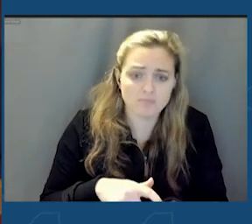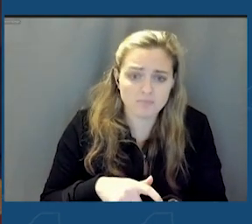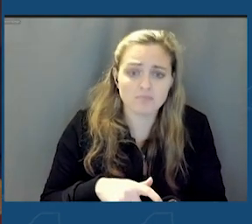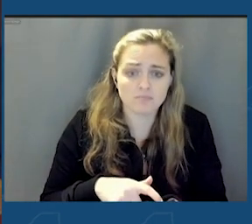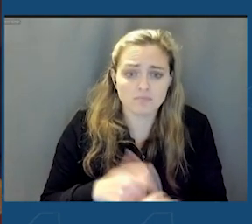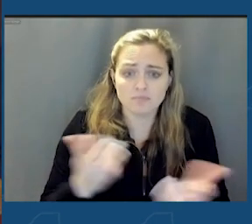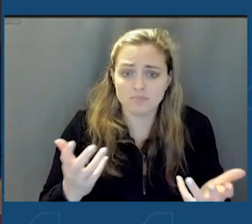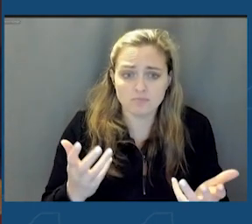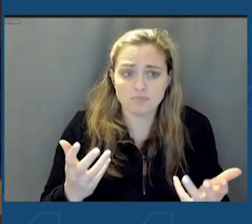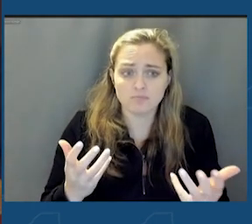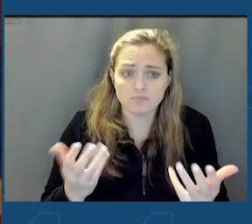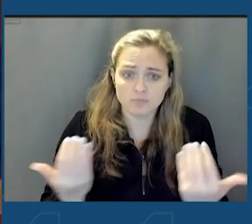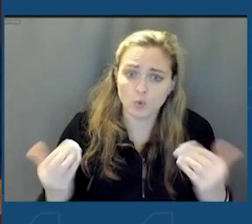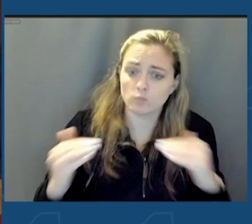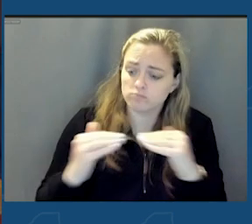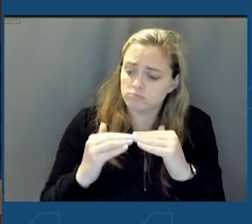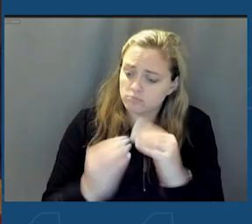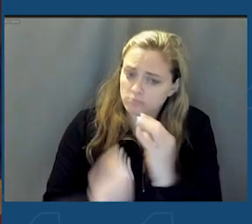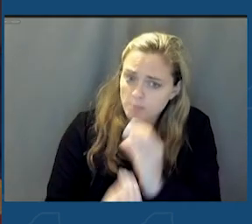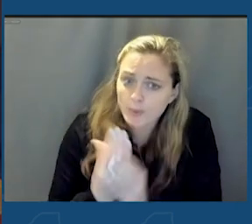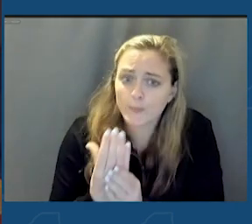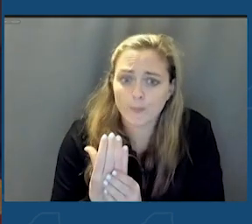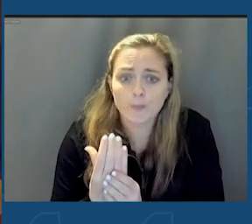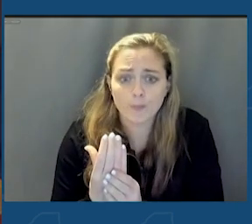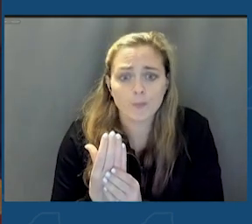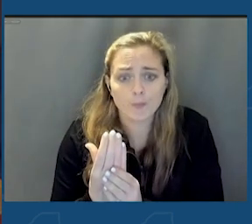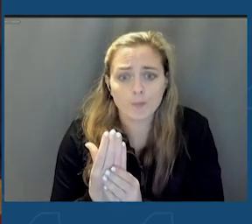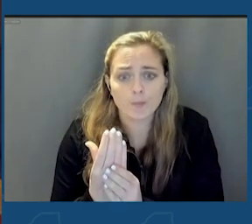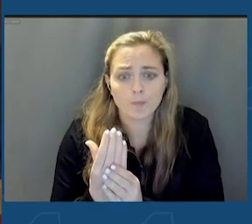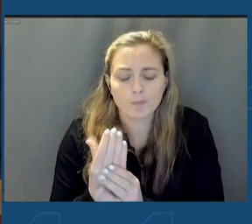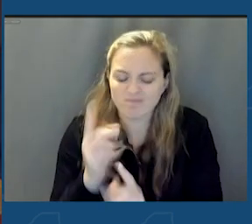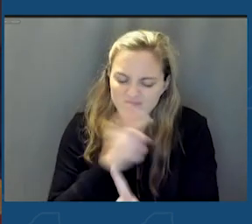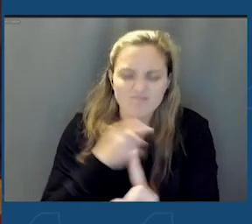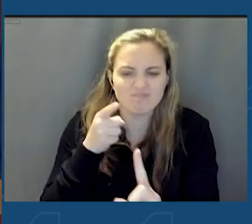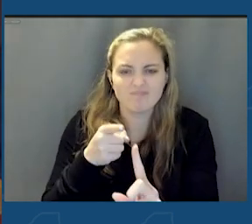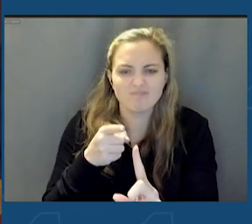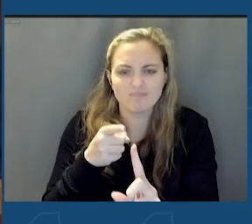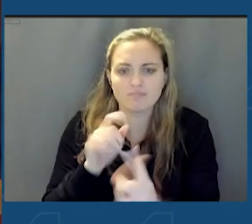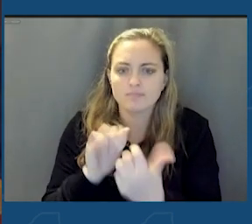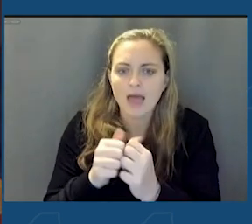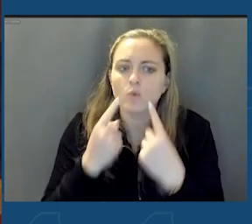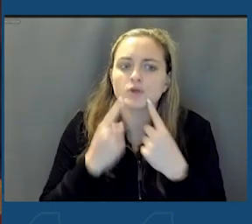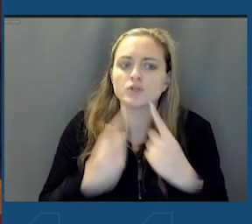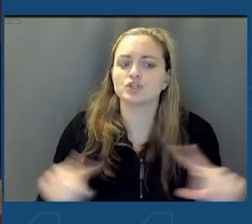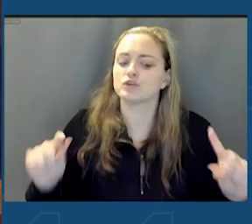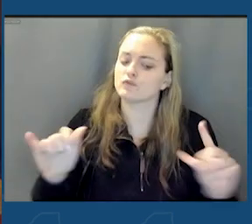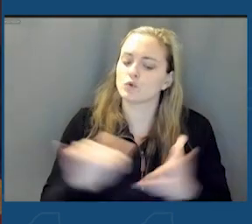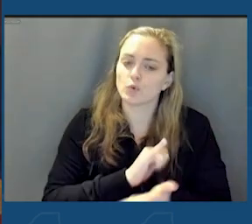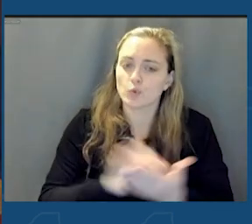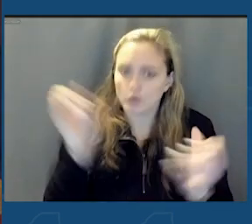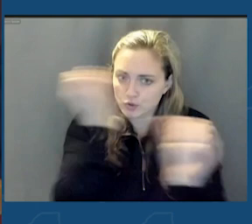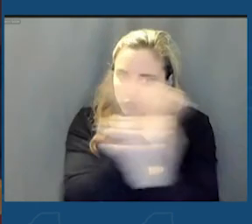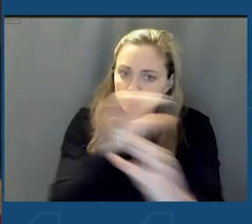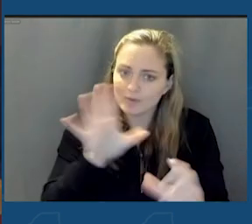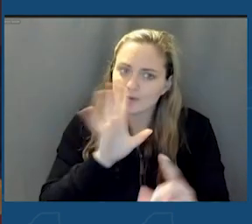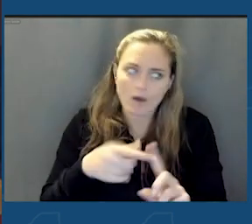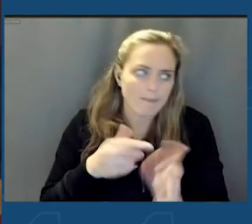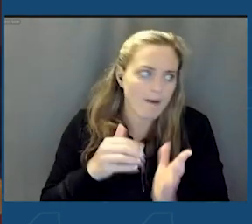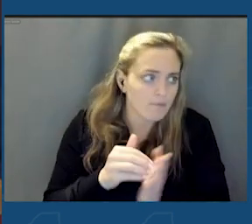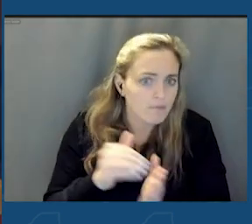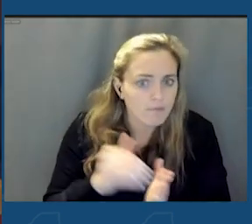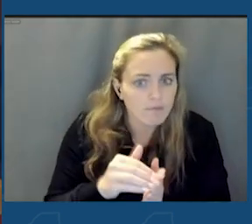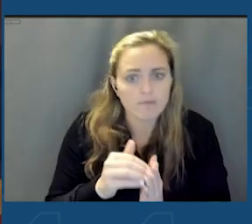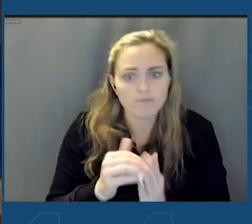this rose bloom. And that's what this is all about. This is how we achieve the New York dream, as I speak about, leveling that playing